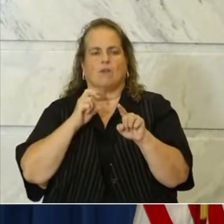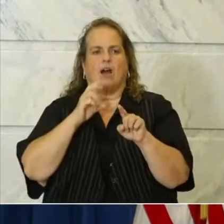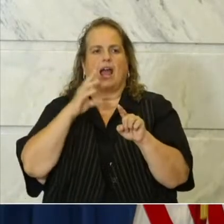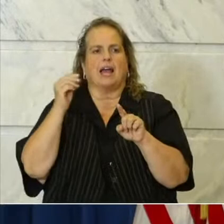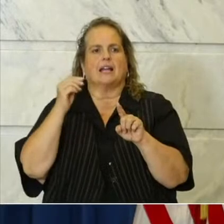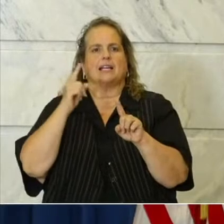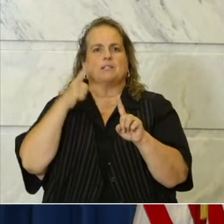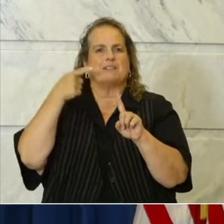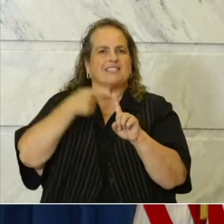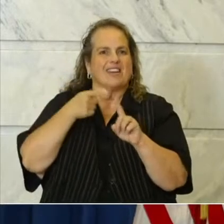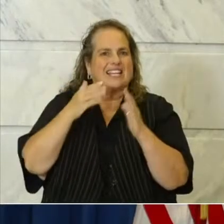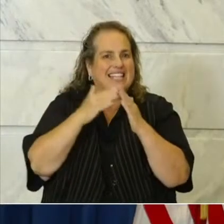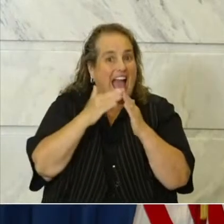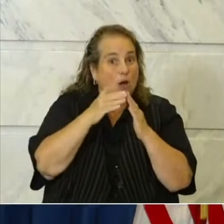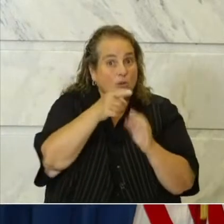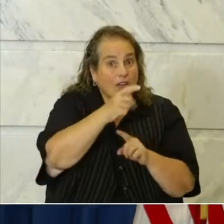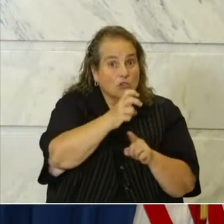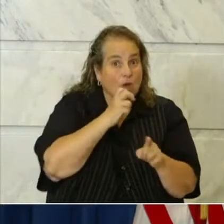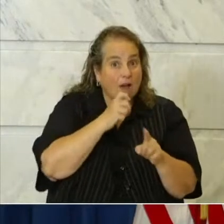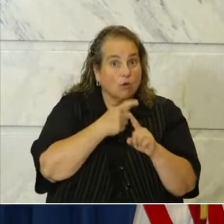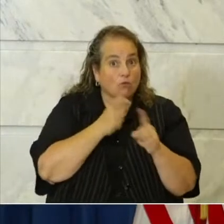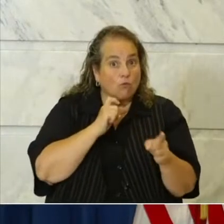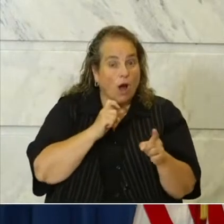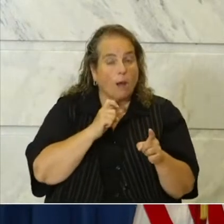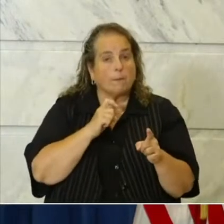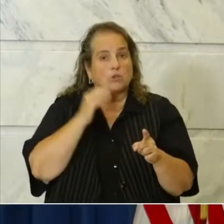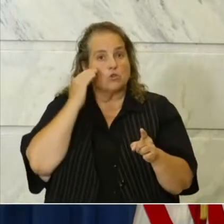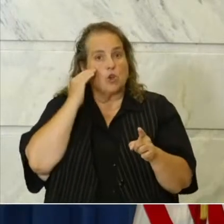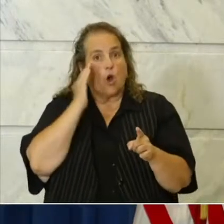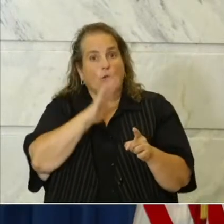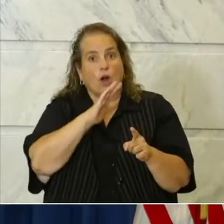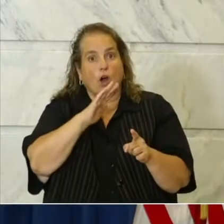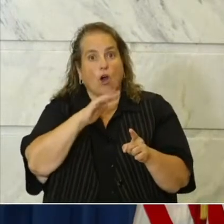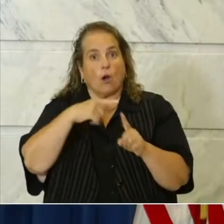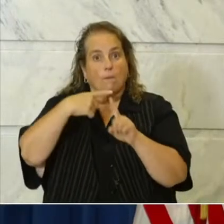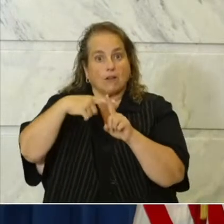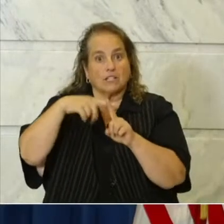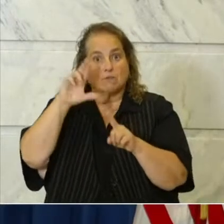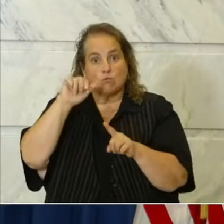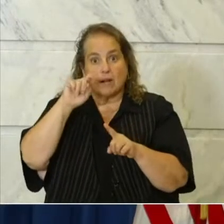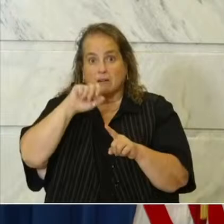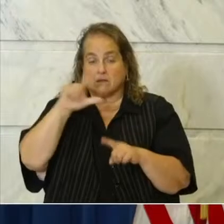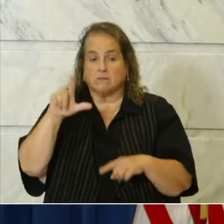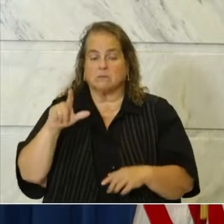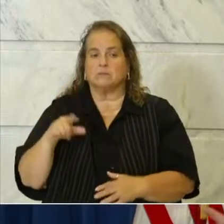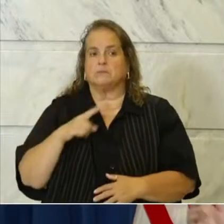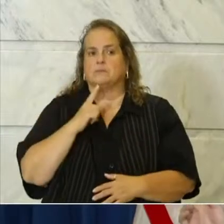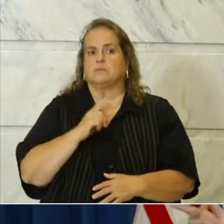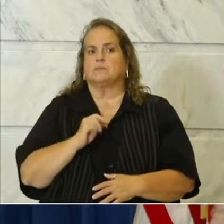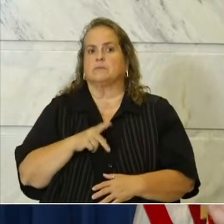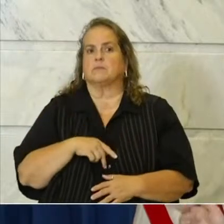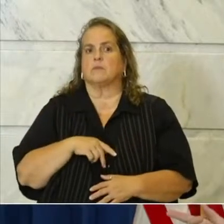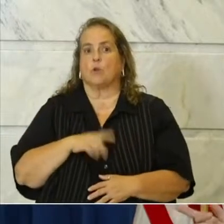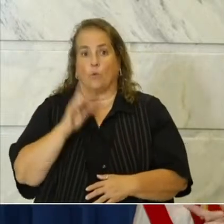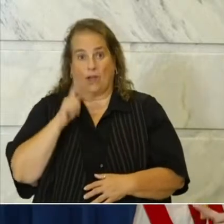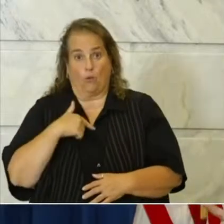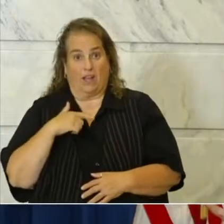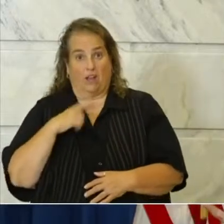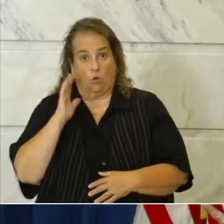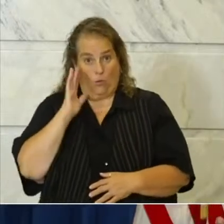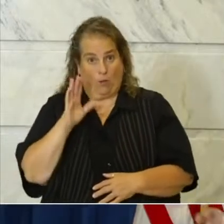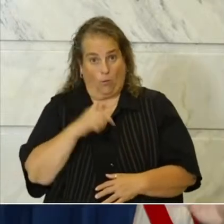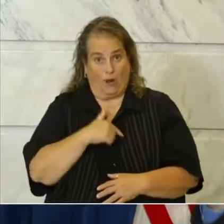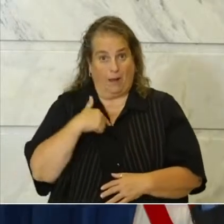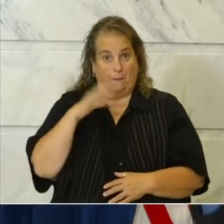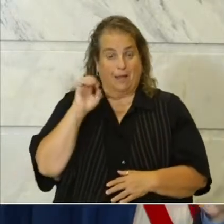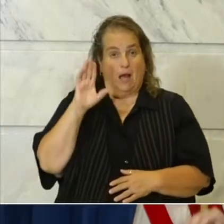they're traveling to and be conscious of the positivity rate of the town that they're traveling to? So the question is on, are we going to be first updating the